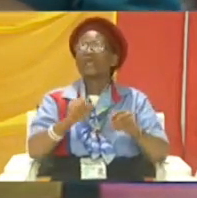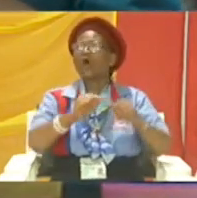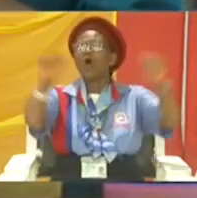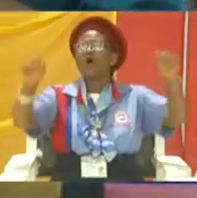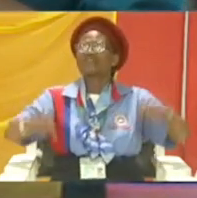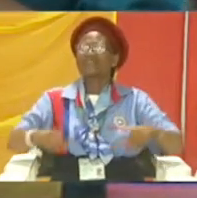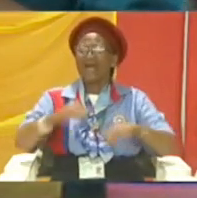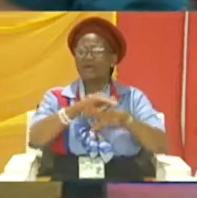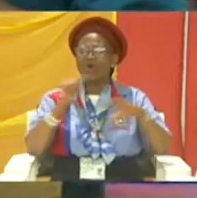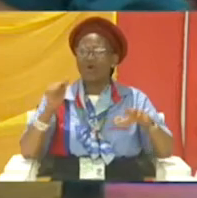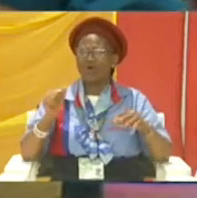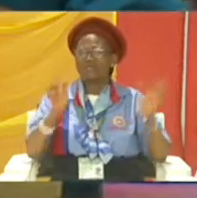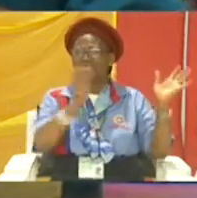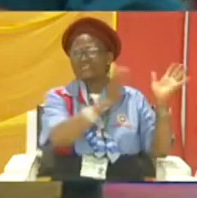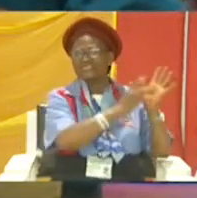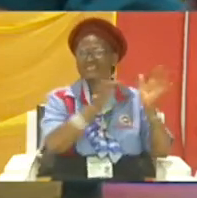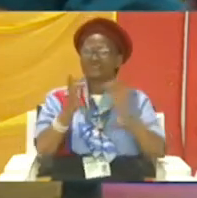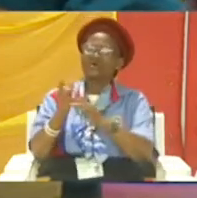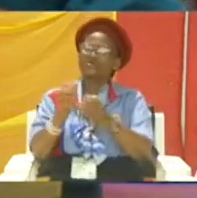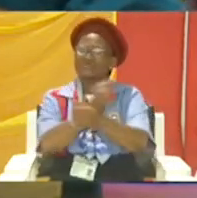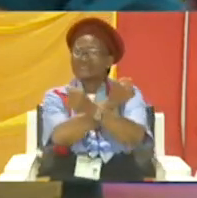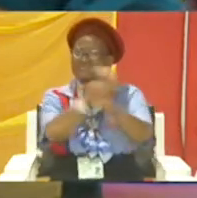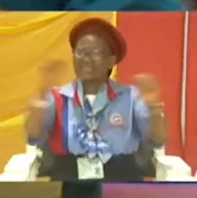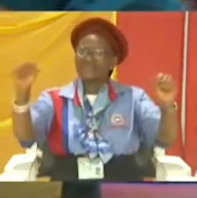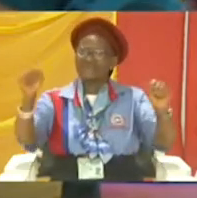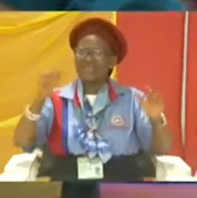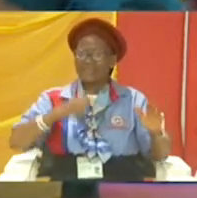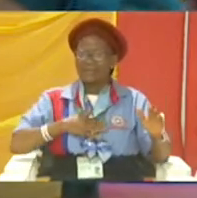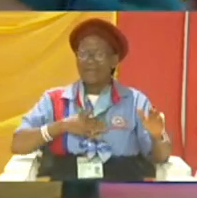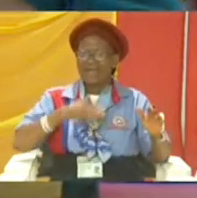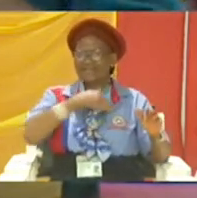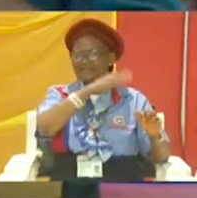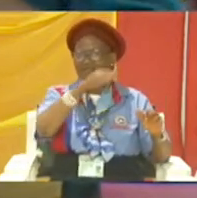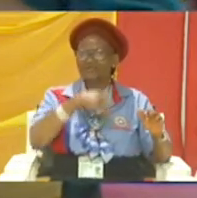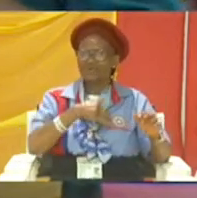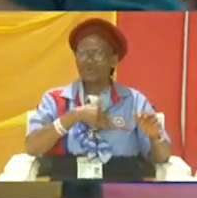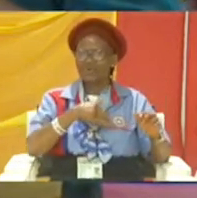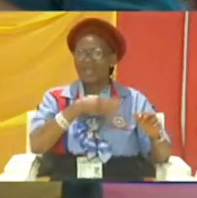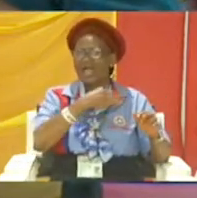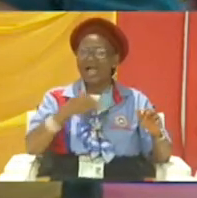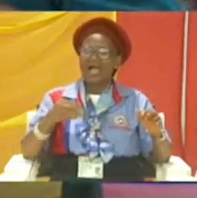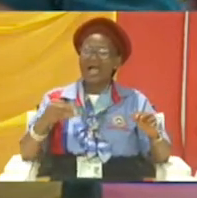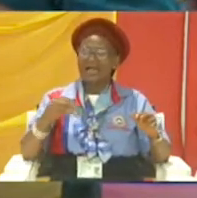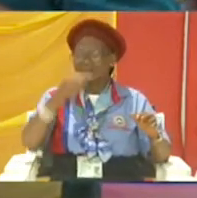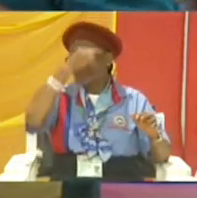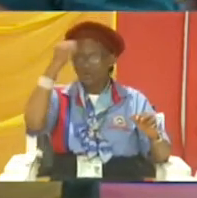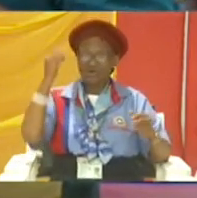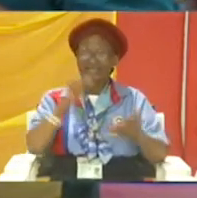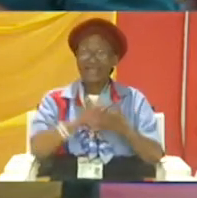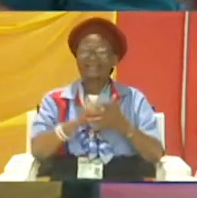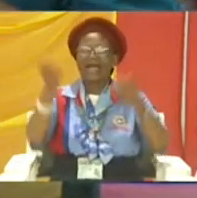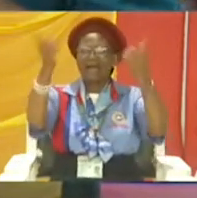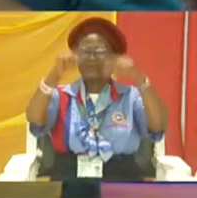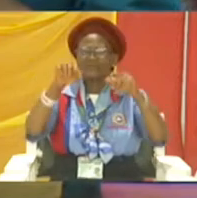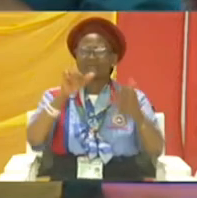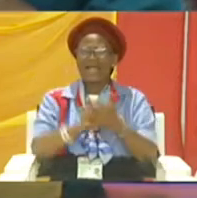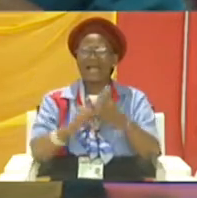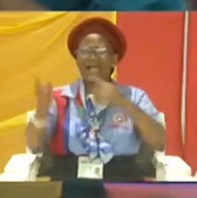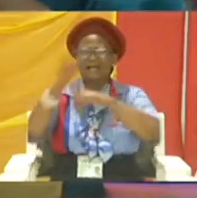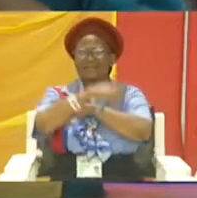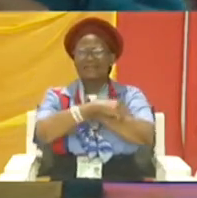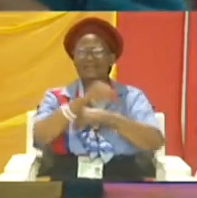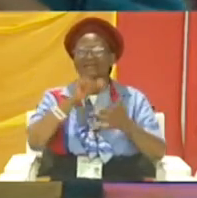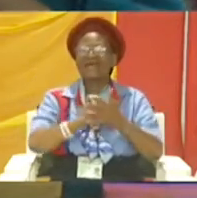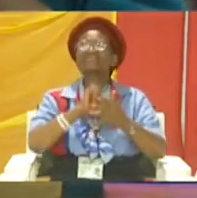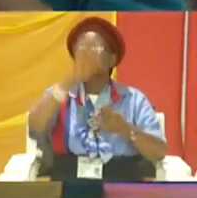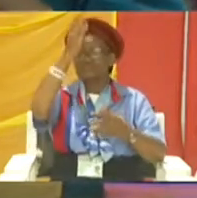call. Jesus saved my soul. And because that happened that day, that's why